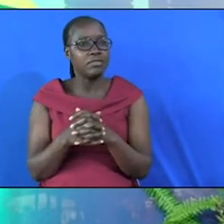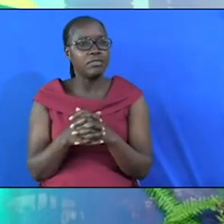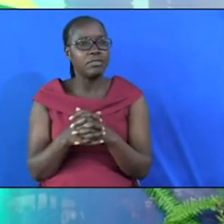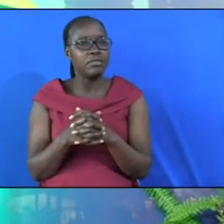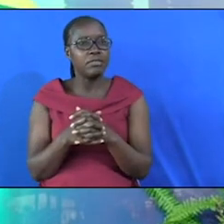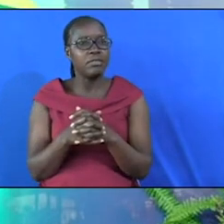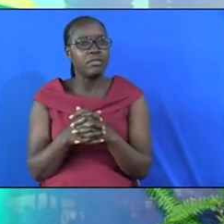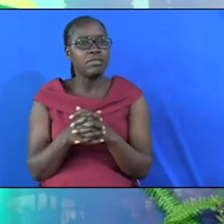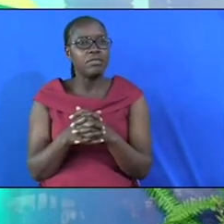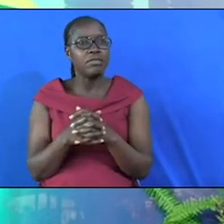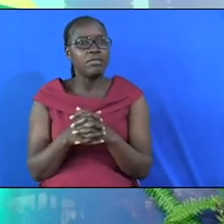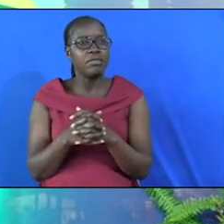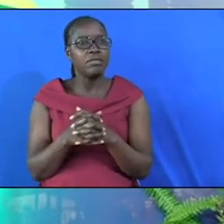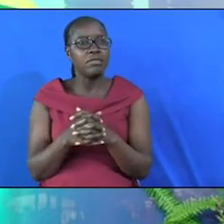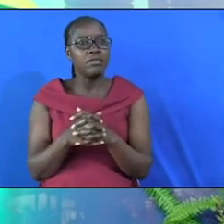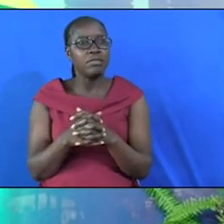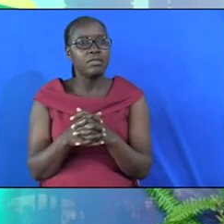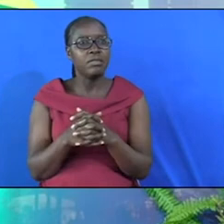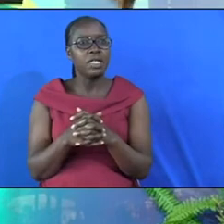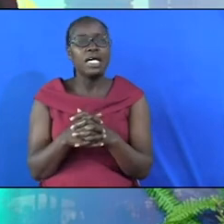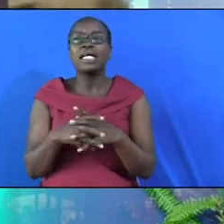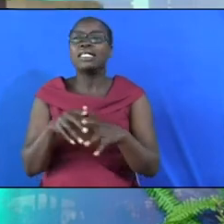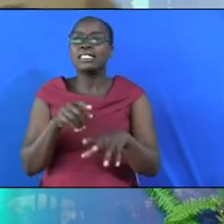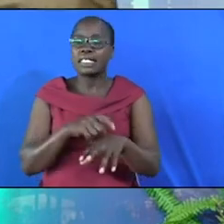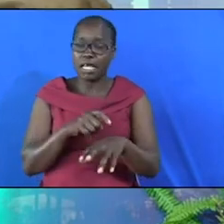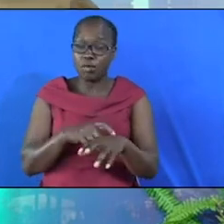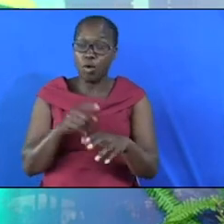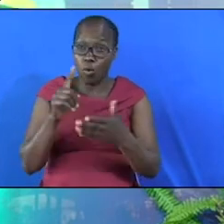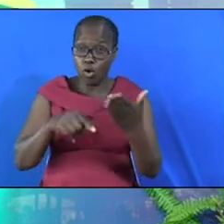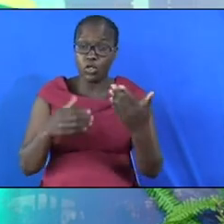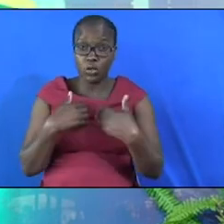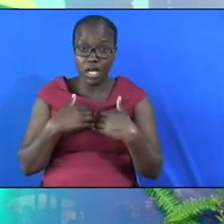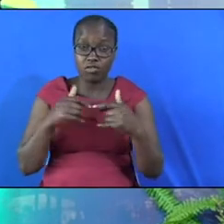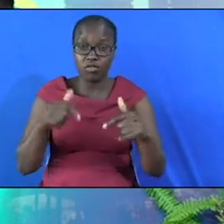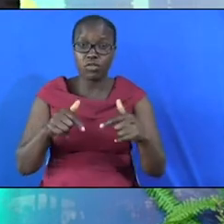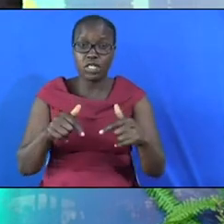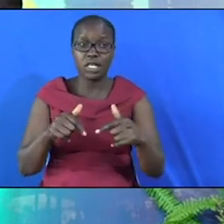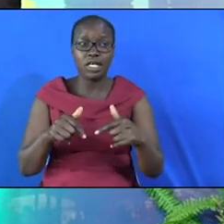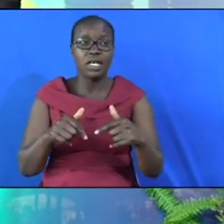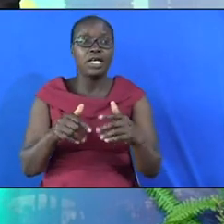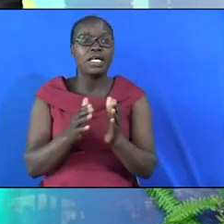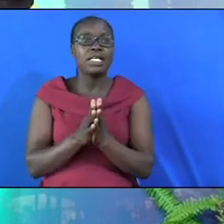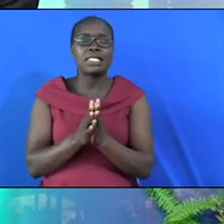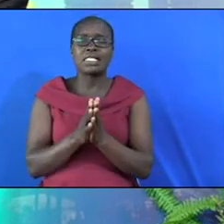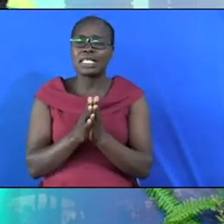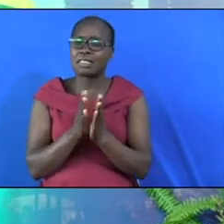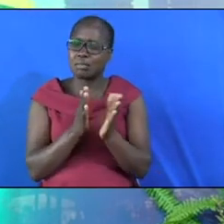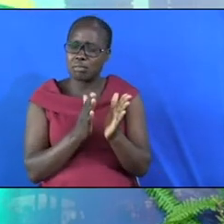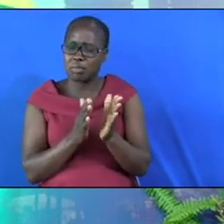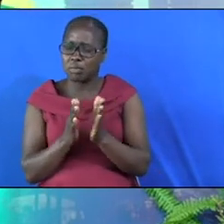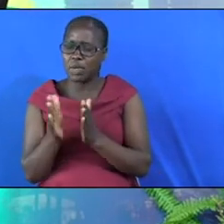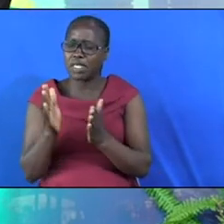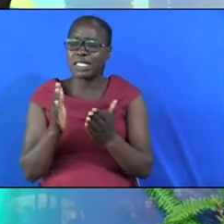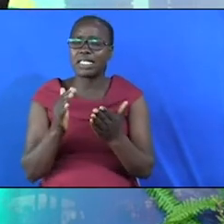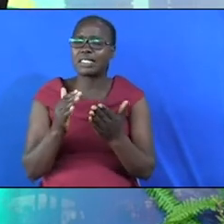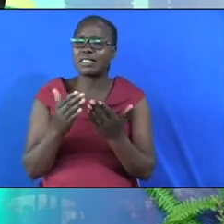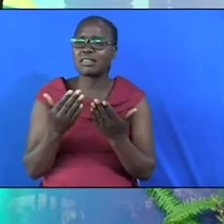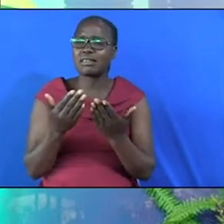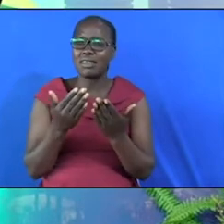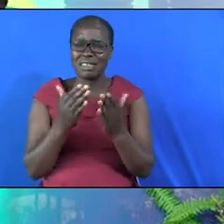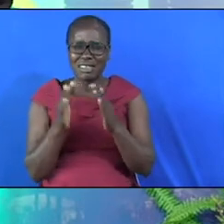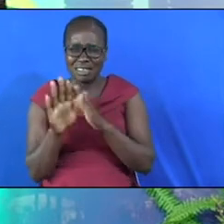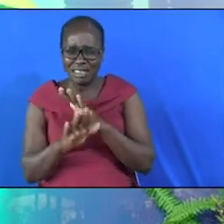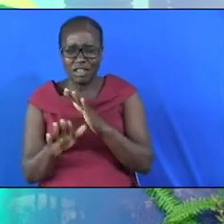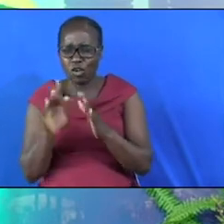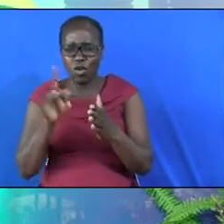So what I'm saying is simple. That what we have today is not, it cannot be compared with what is coming for us in